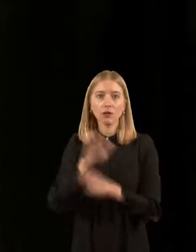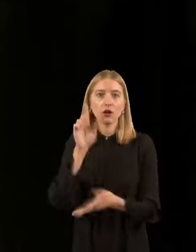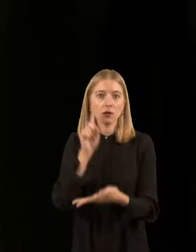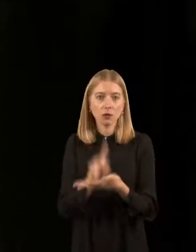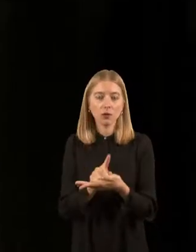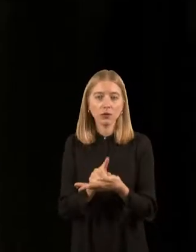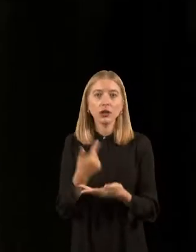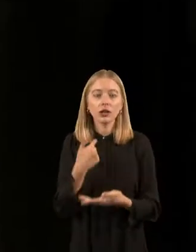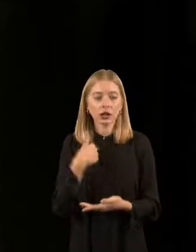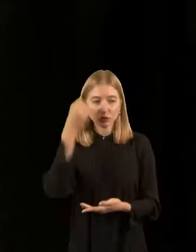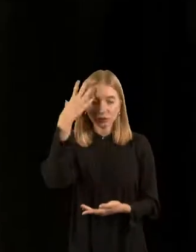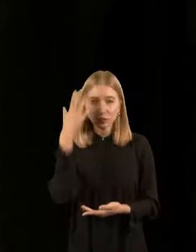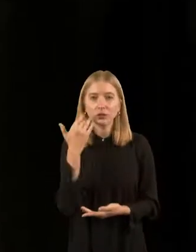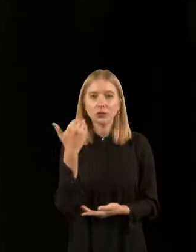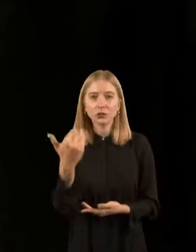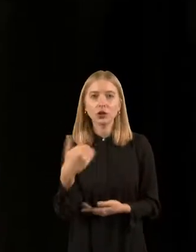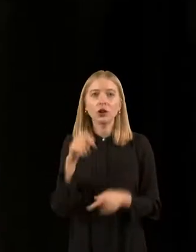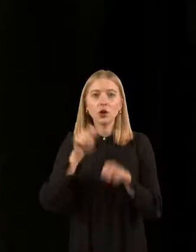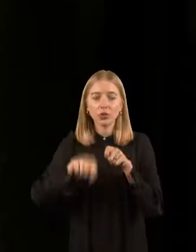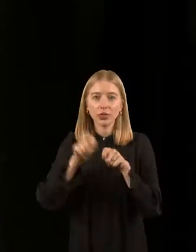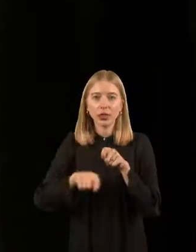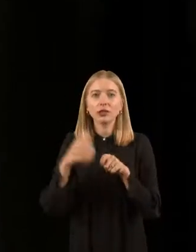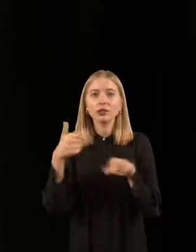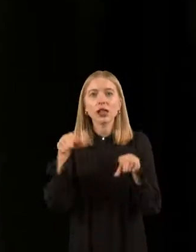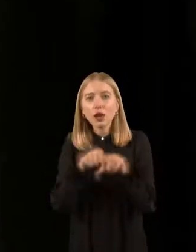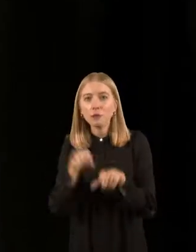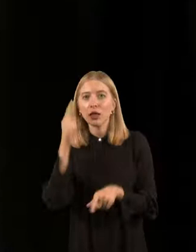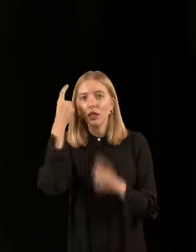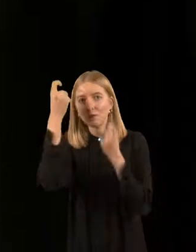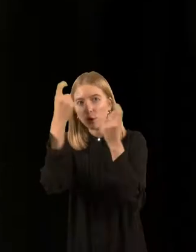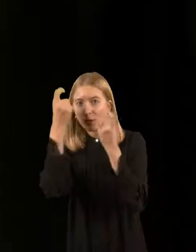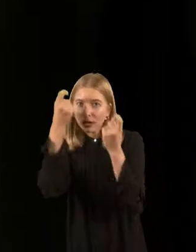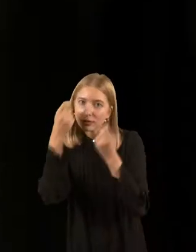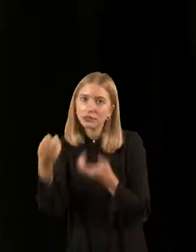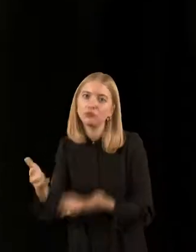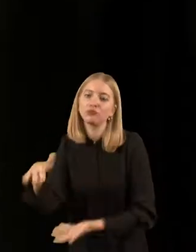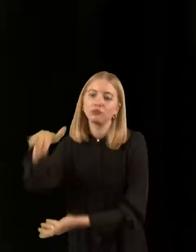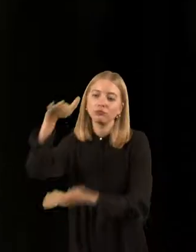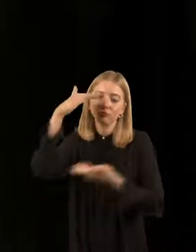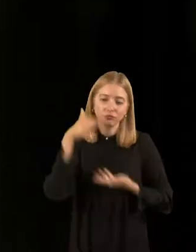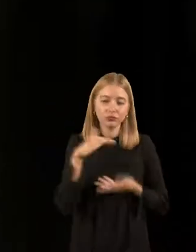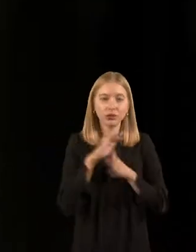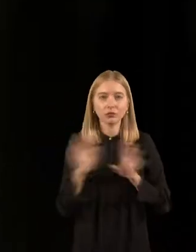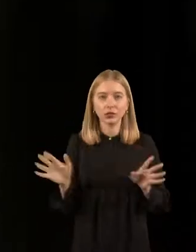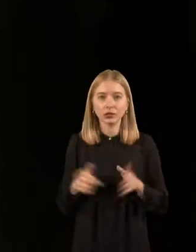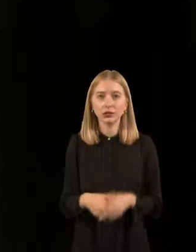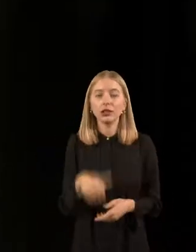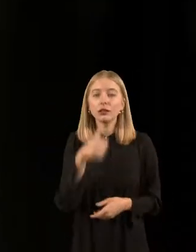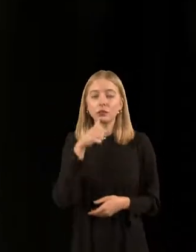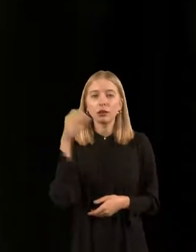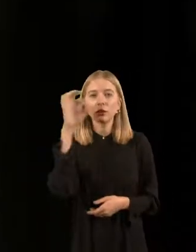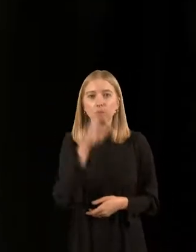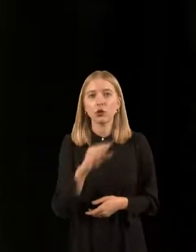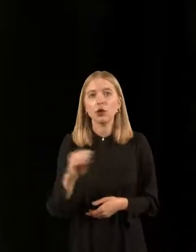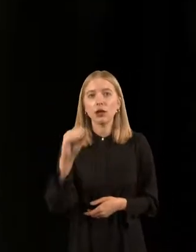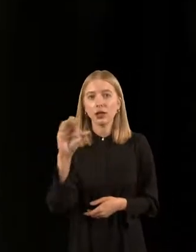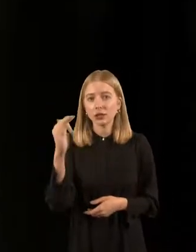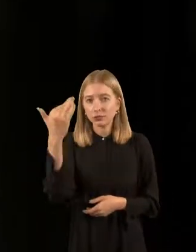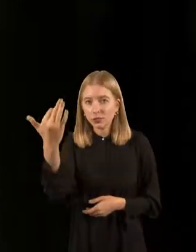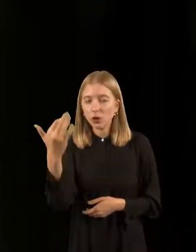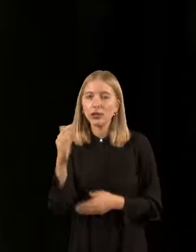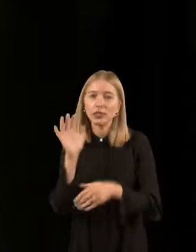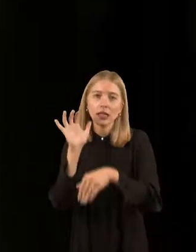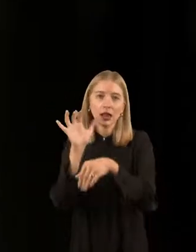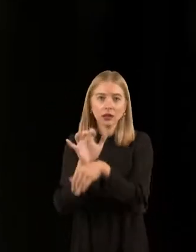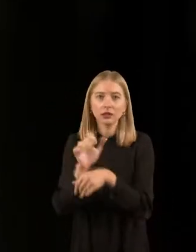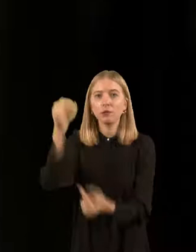process of accession, we had to meet certain criteria, but now we are already facing up new challenges.